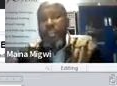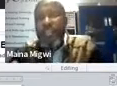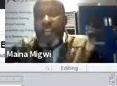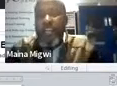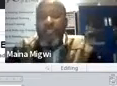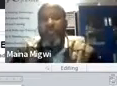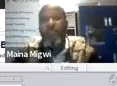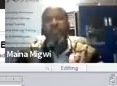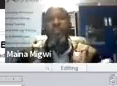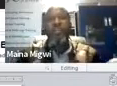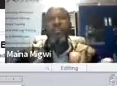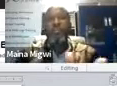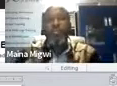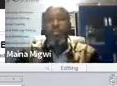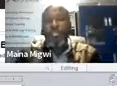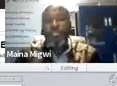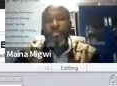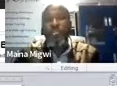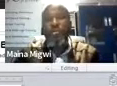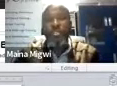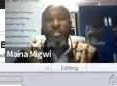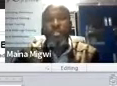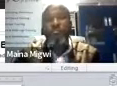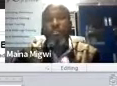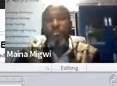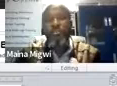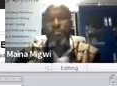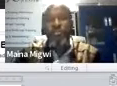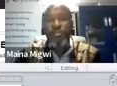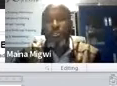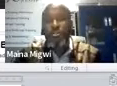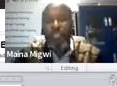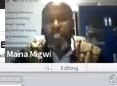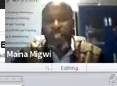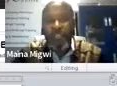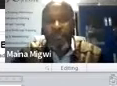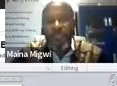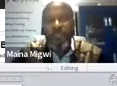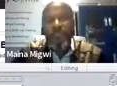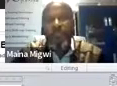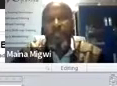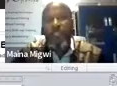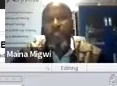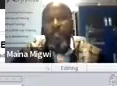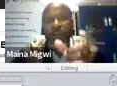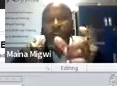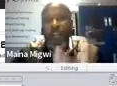now the ADR processes, or the alternative dispute resolution mechanisms.